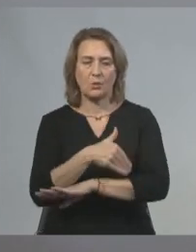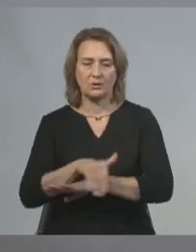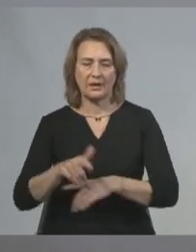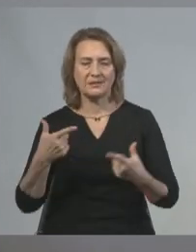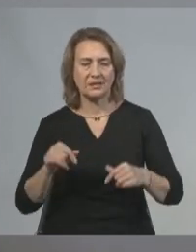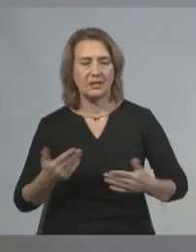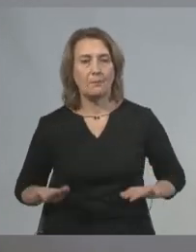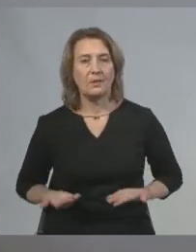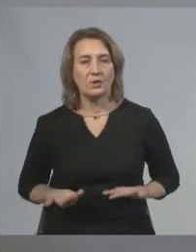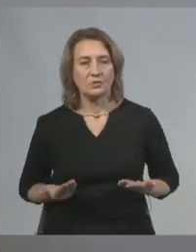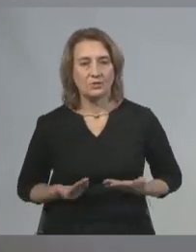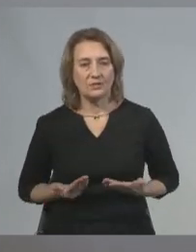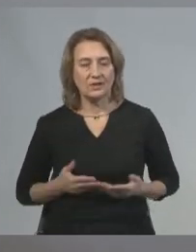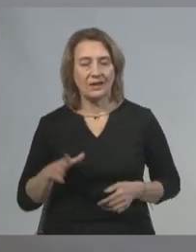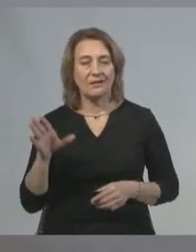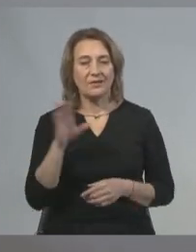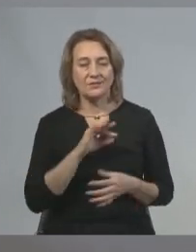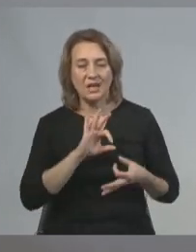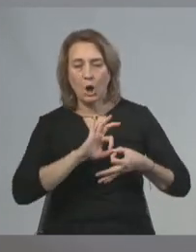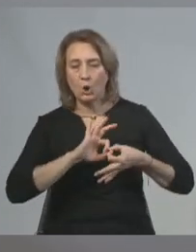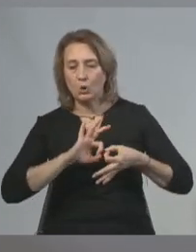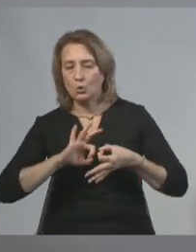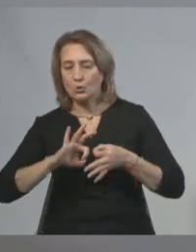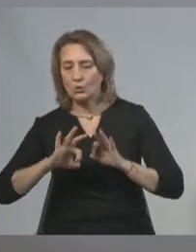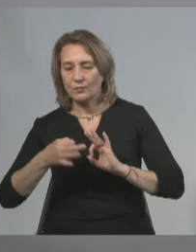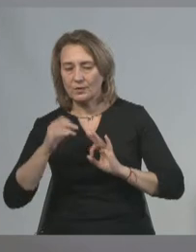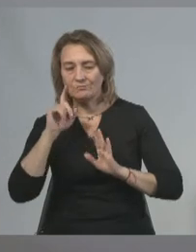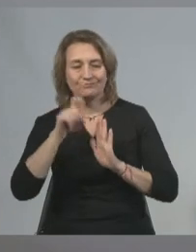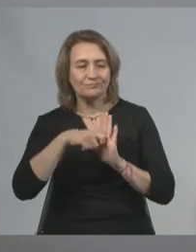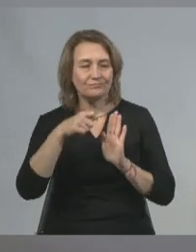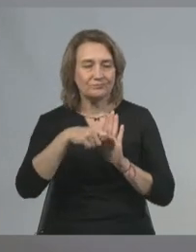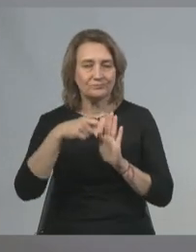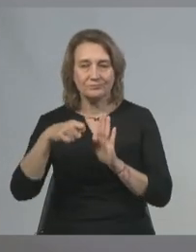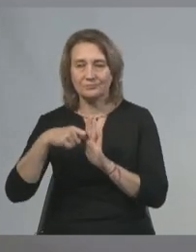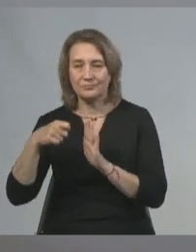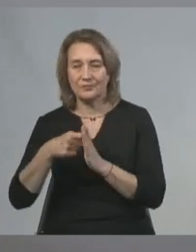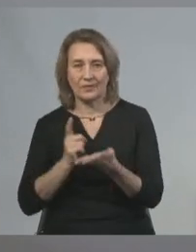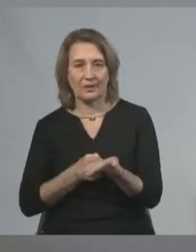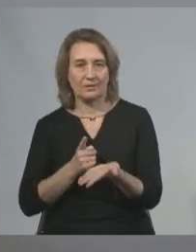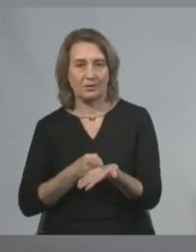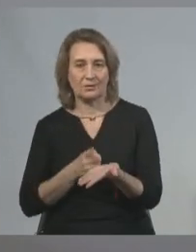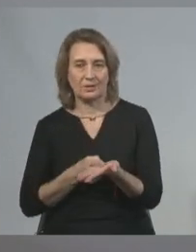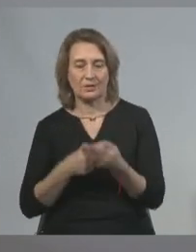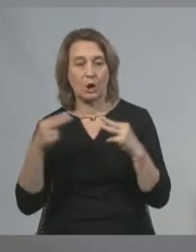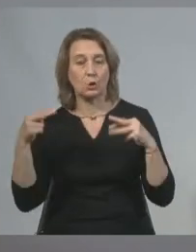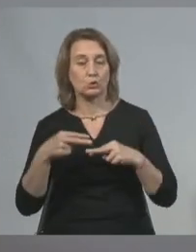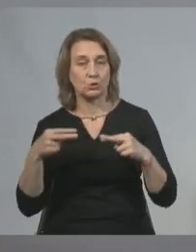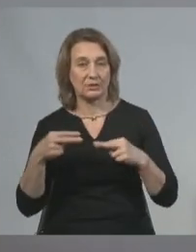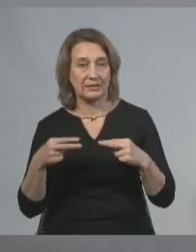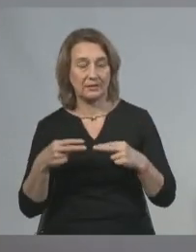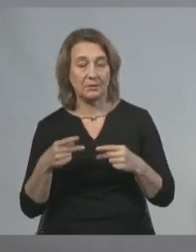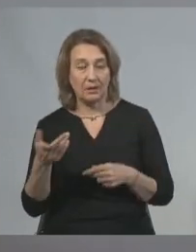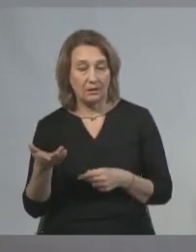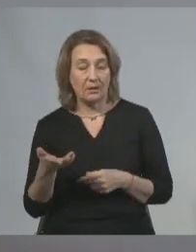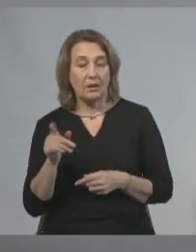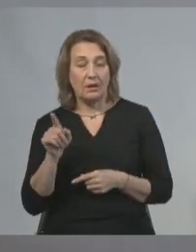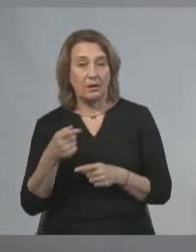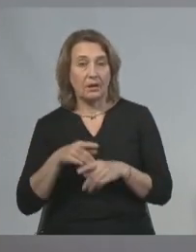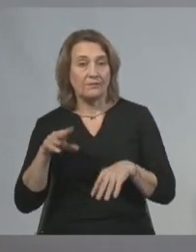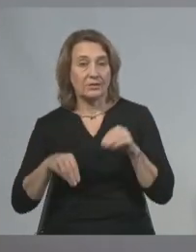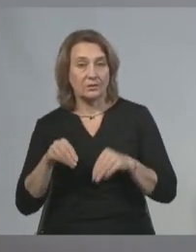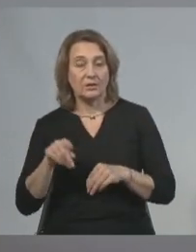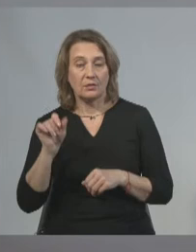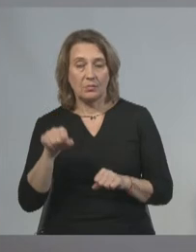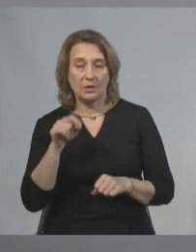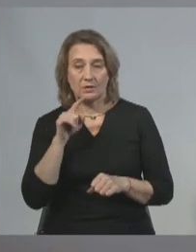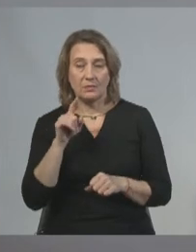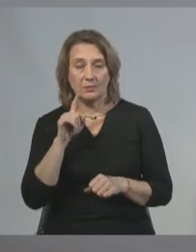uh neighbors testimonies and that's also problematic because we could read about their whole life uh from mouth